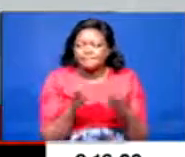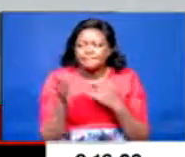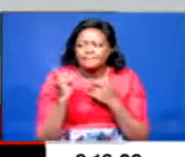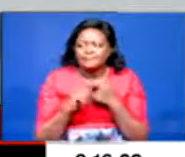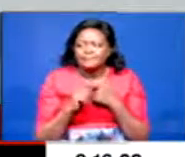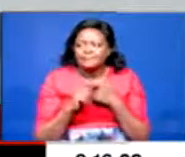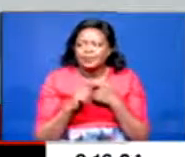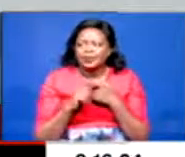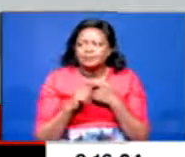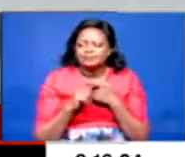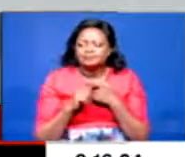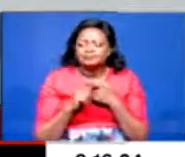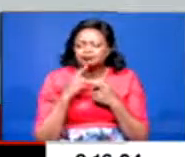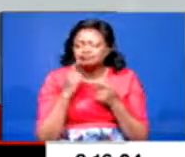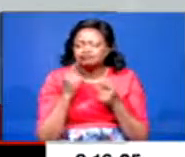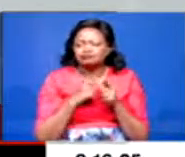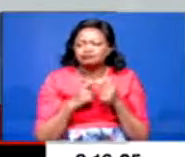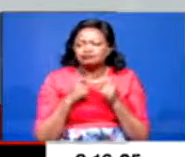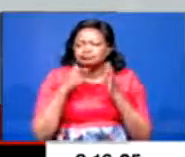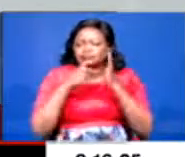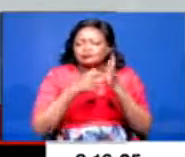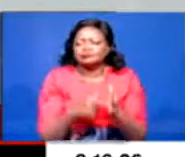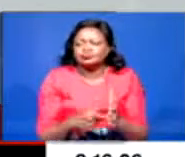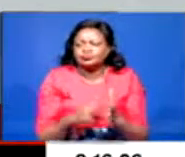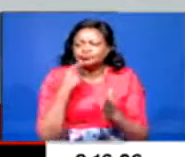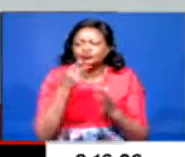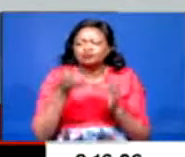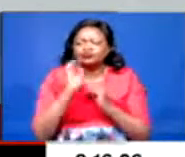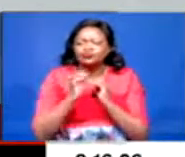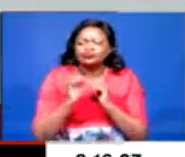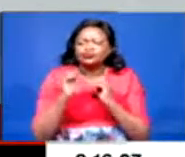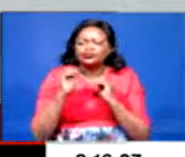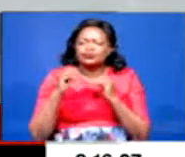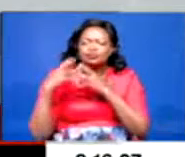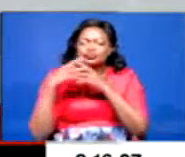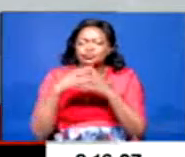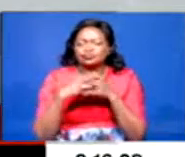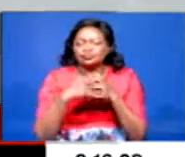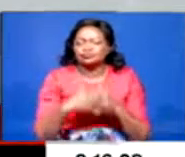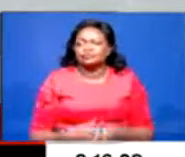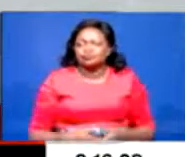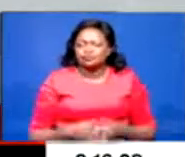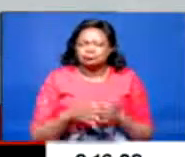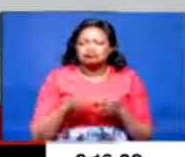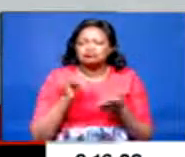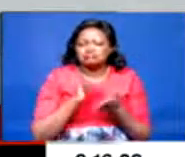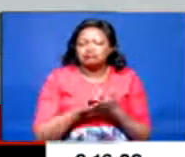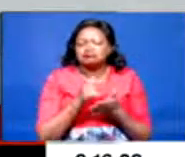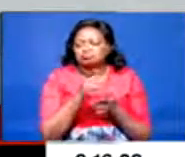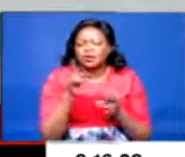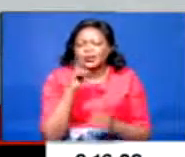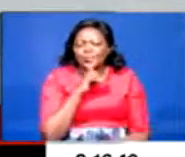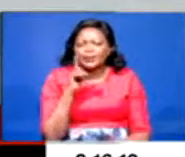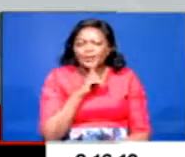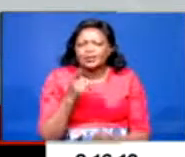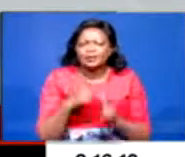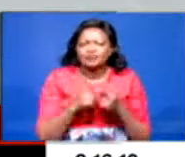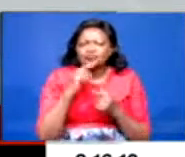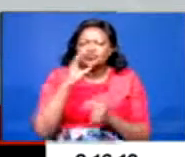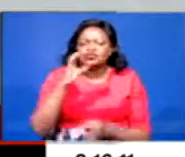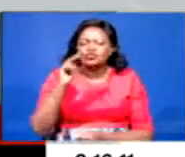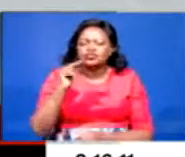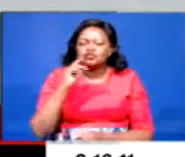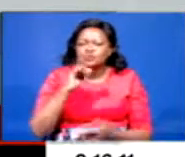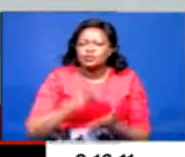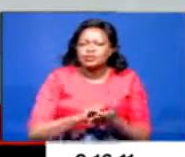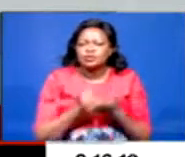able to call it. So, for example, if you watch elections in the States, let me just go to the States because those are the ones that are notorious. You'll hear CNN saying something like, and